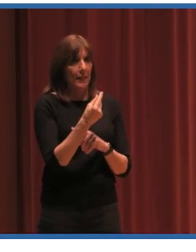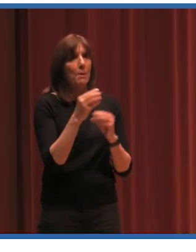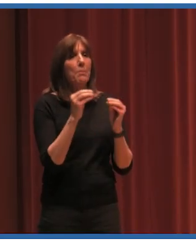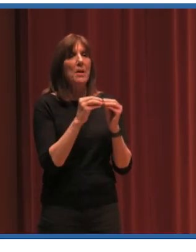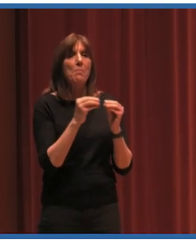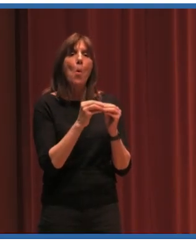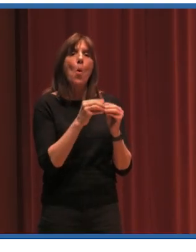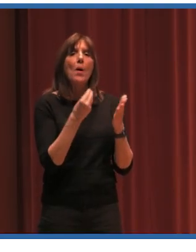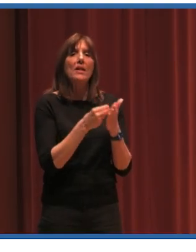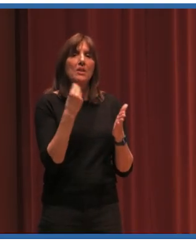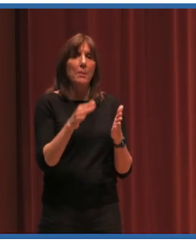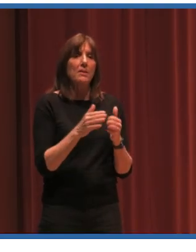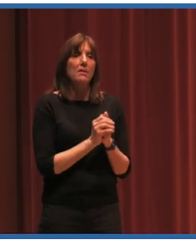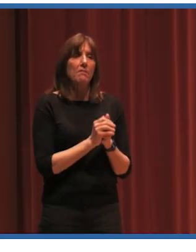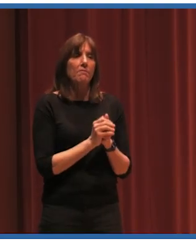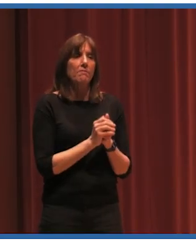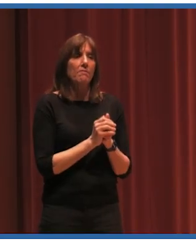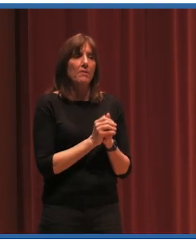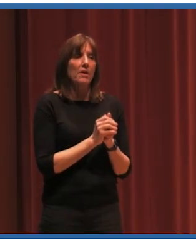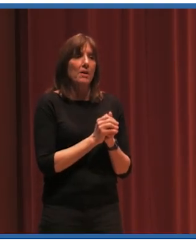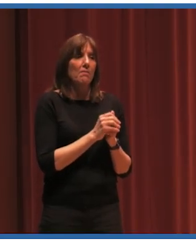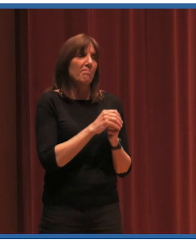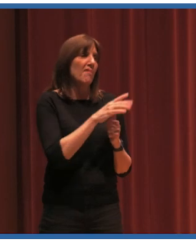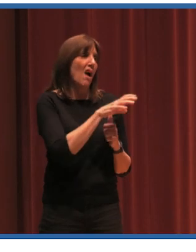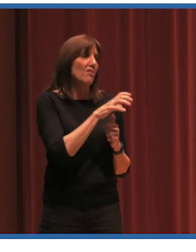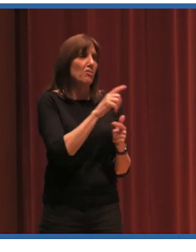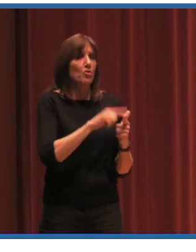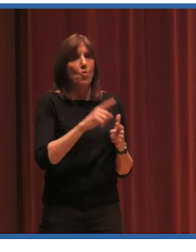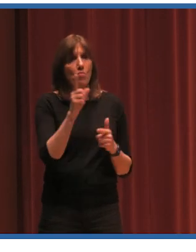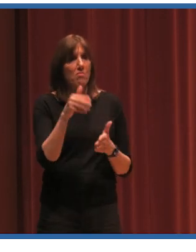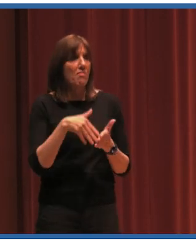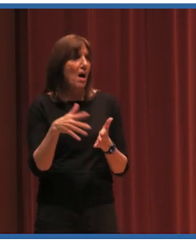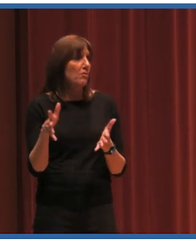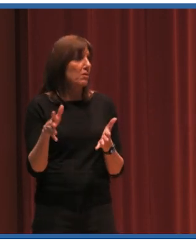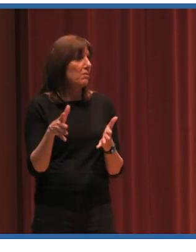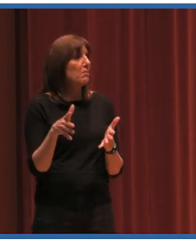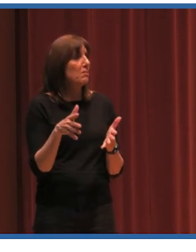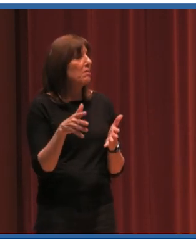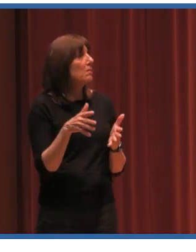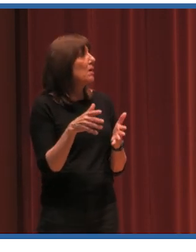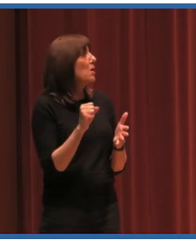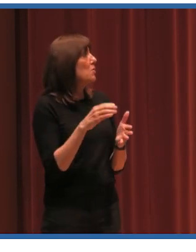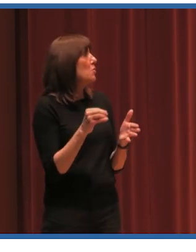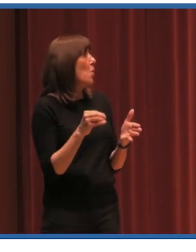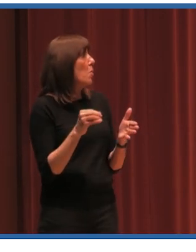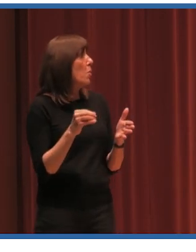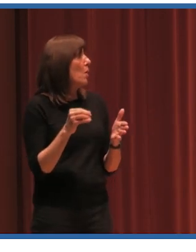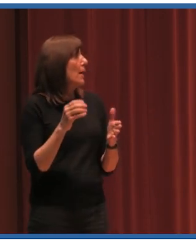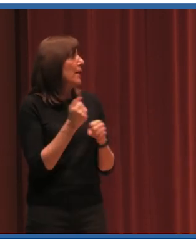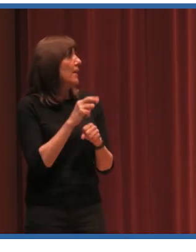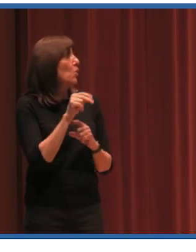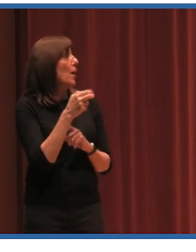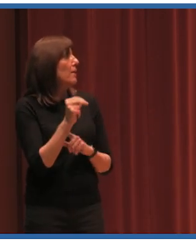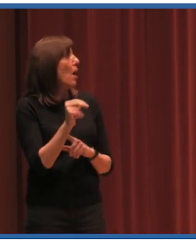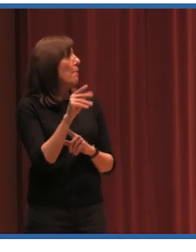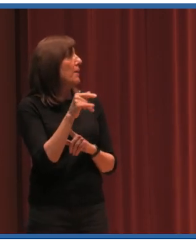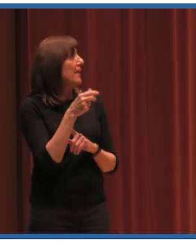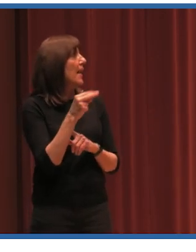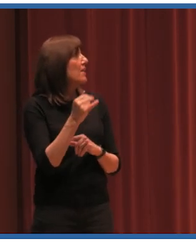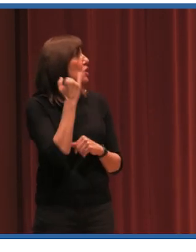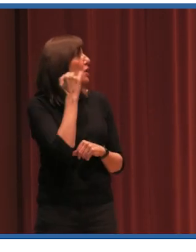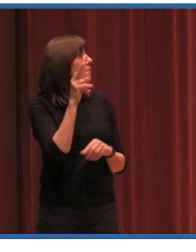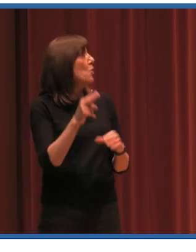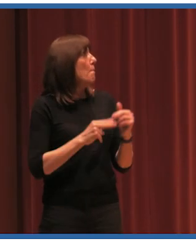$1,500 to $3,000. Getting radon mitigation if you're building a new home is fairly